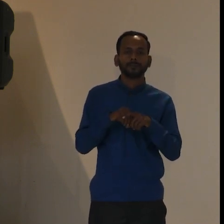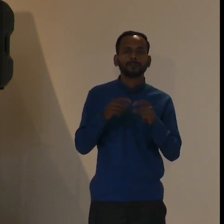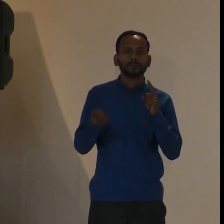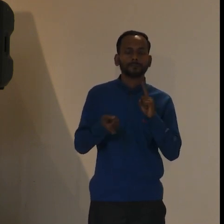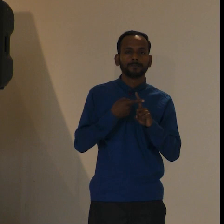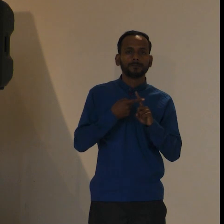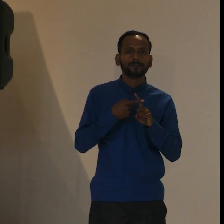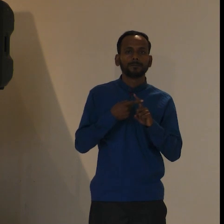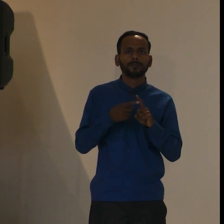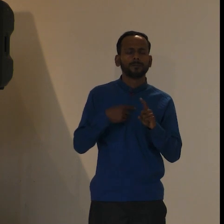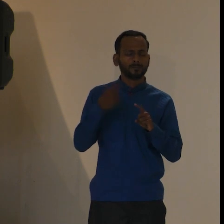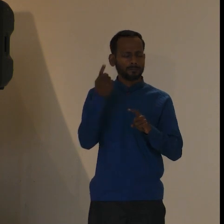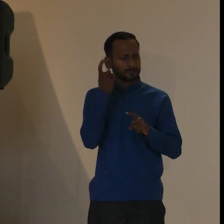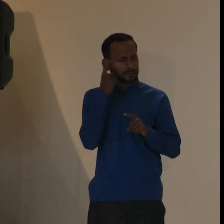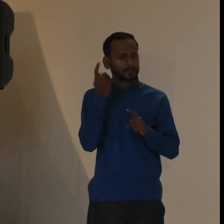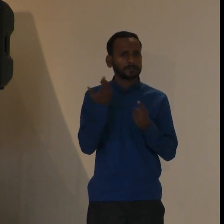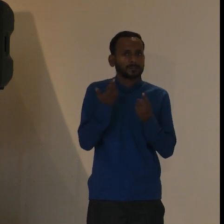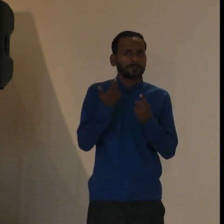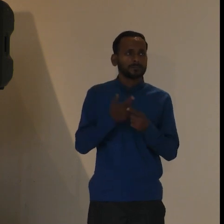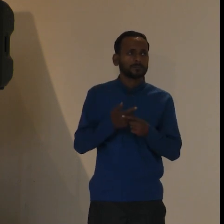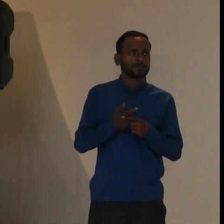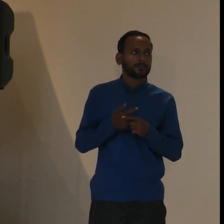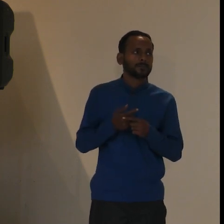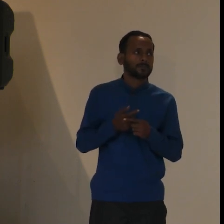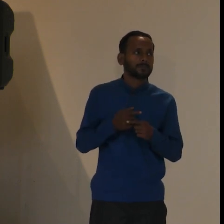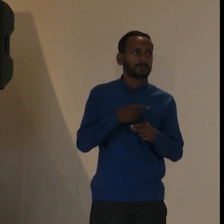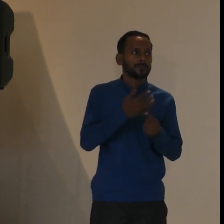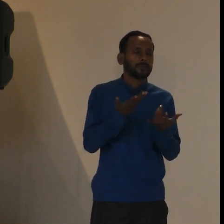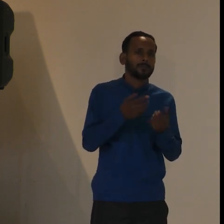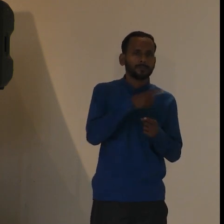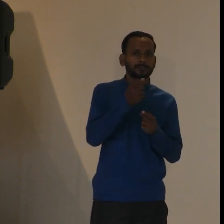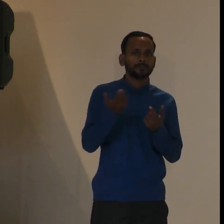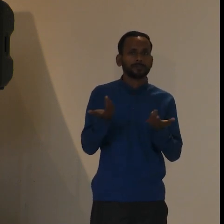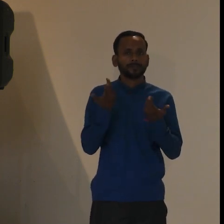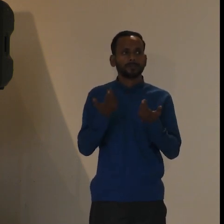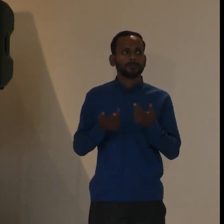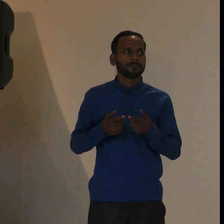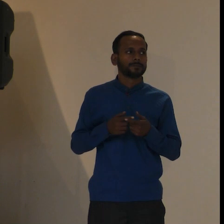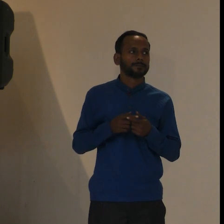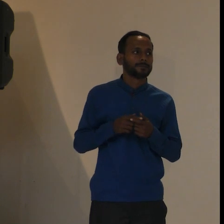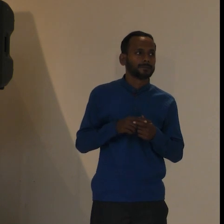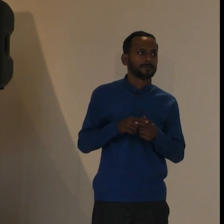So I think, yeah. Meera, go for it. Kevin, any?